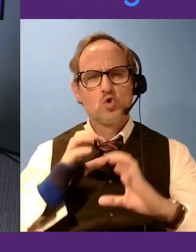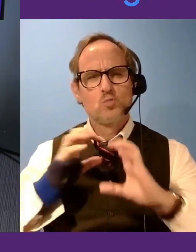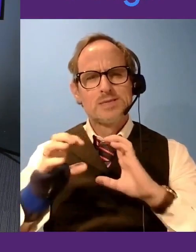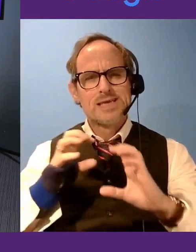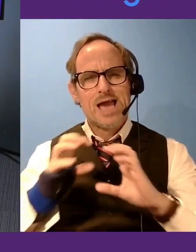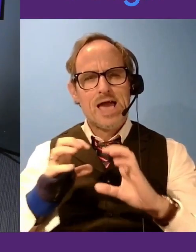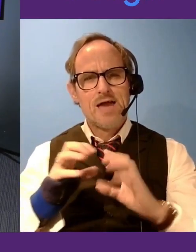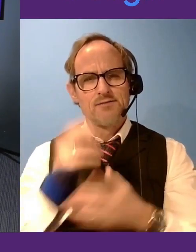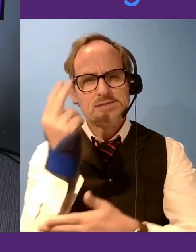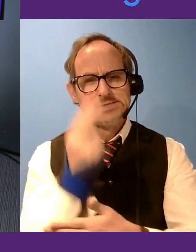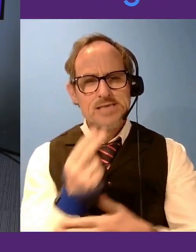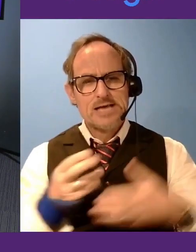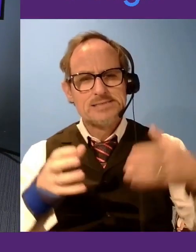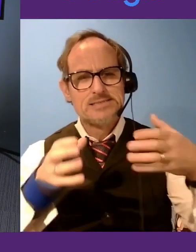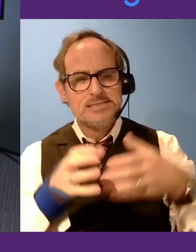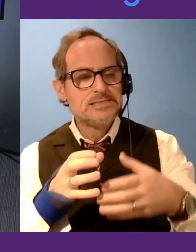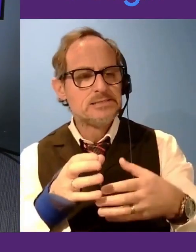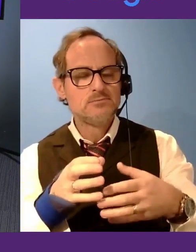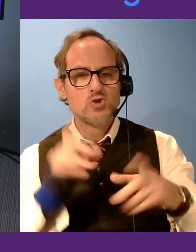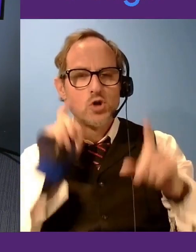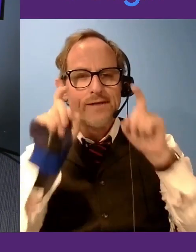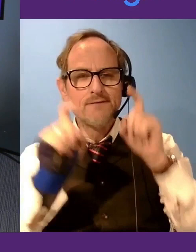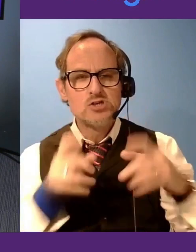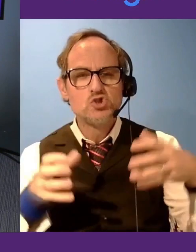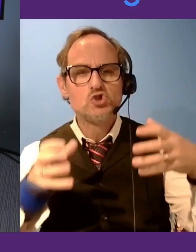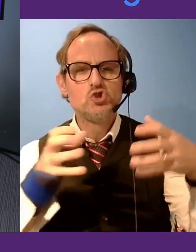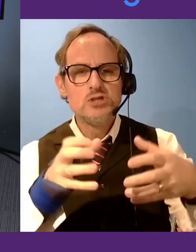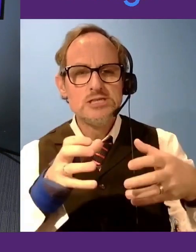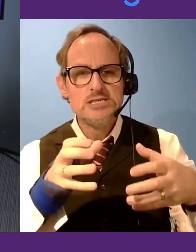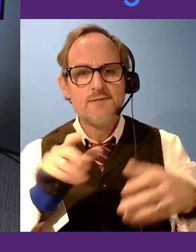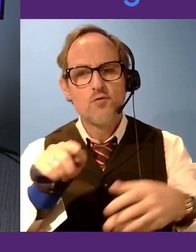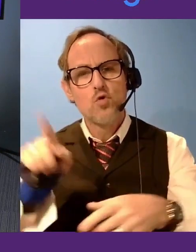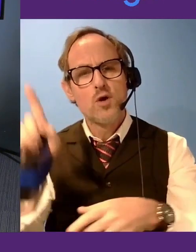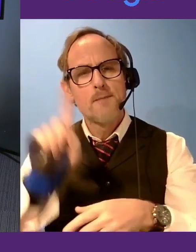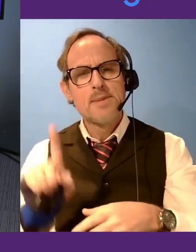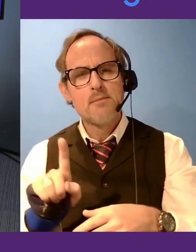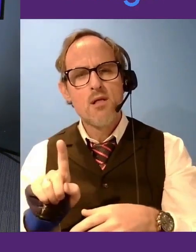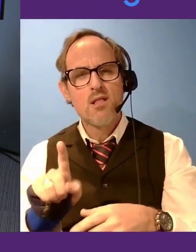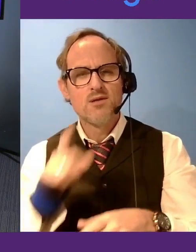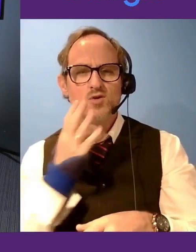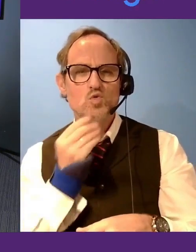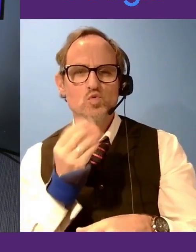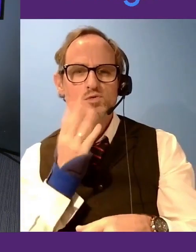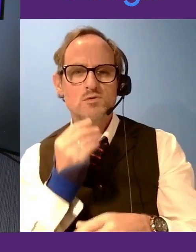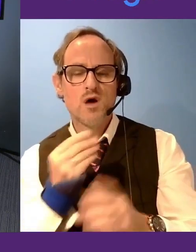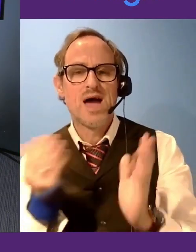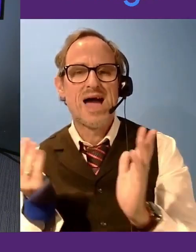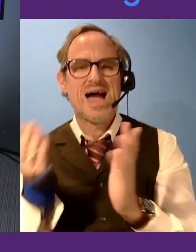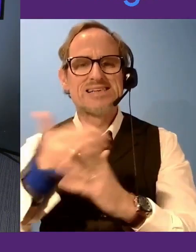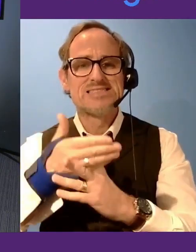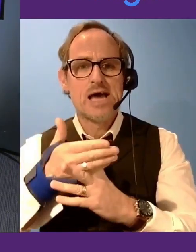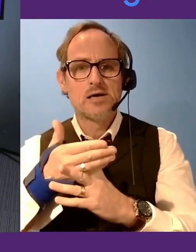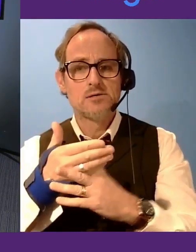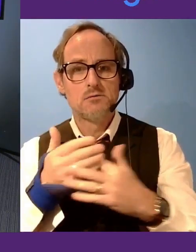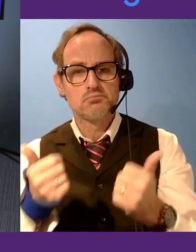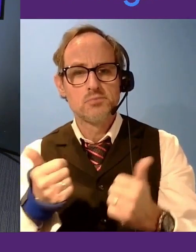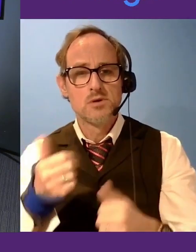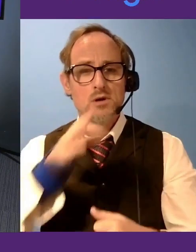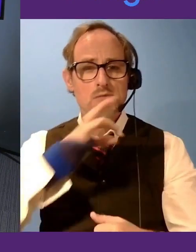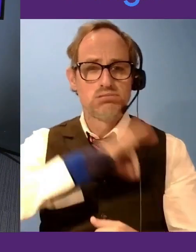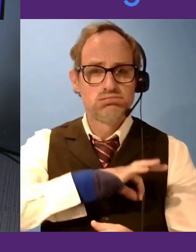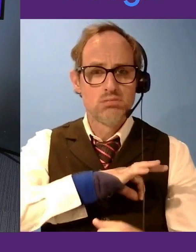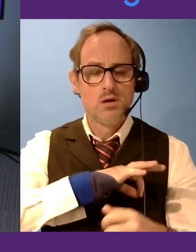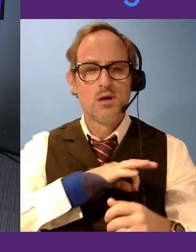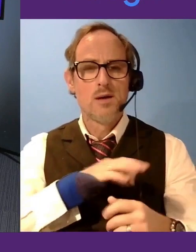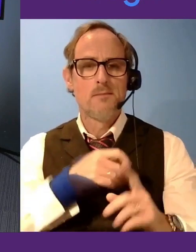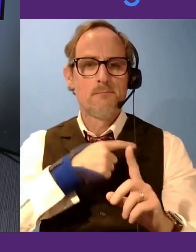to innovation teams? Because it's almost a little bit like a secret sauce. How do you get that in the hands of